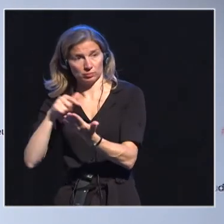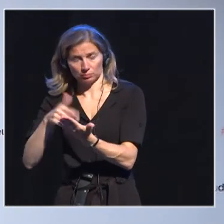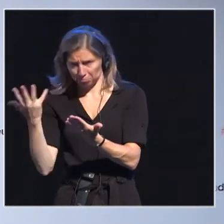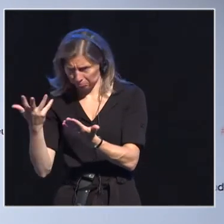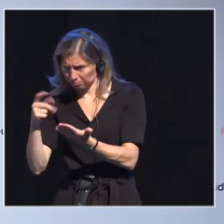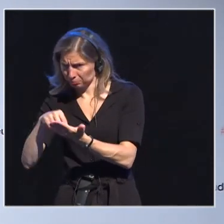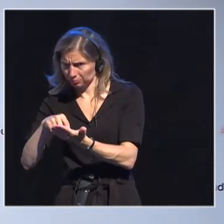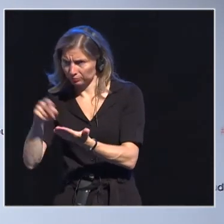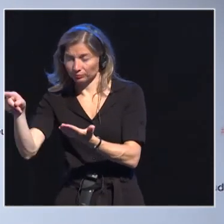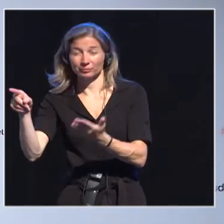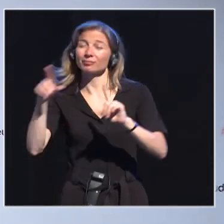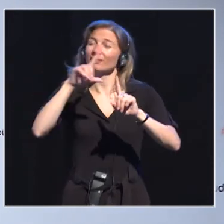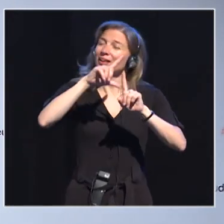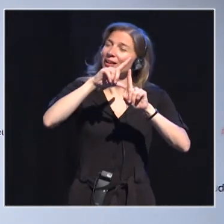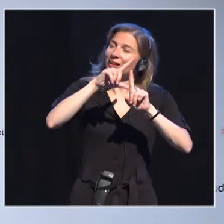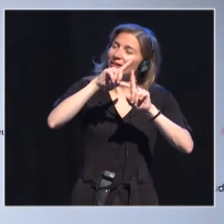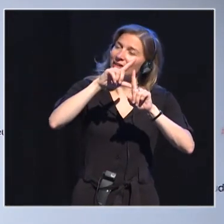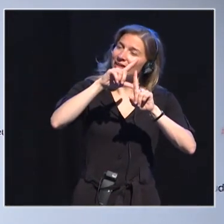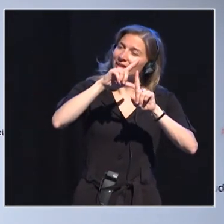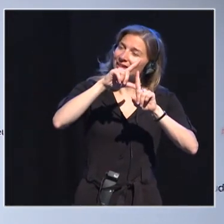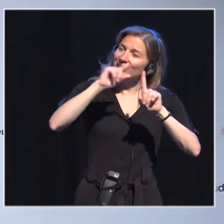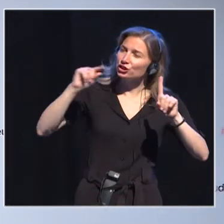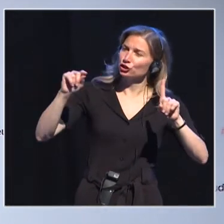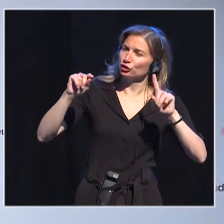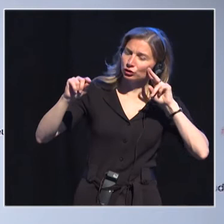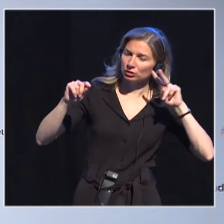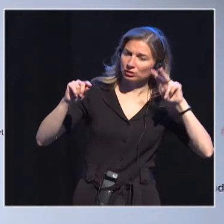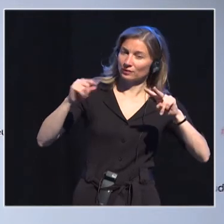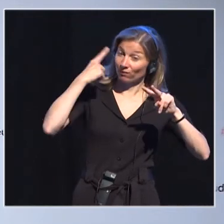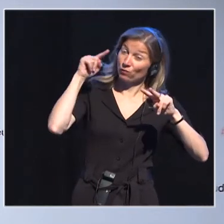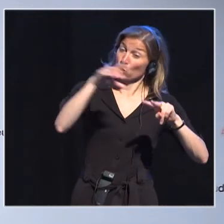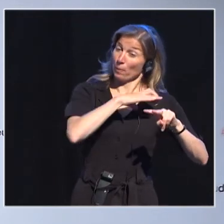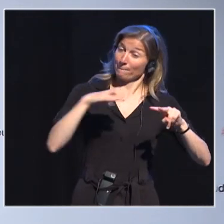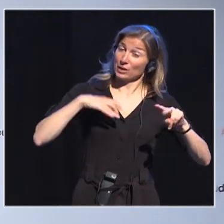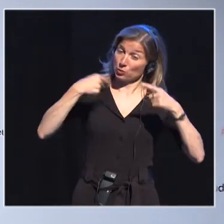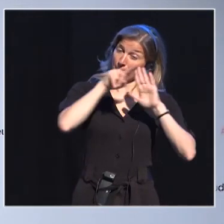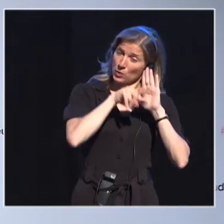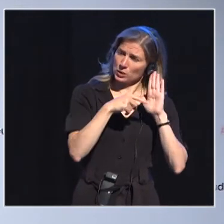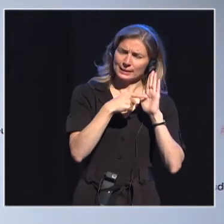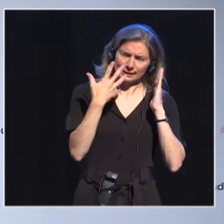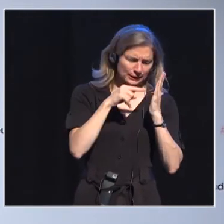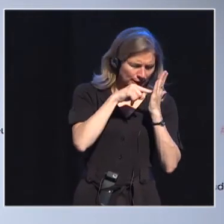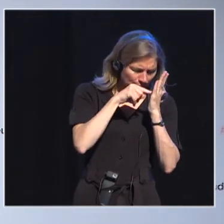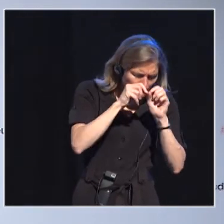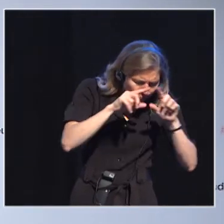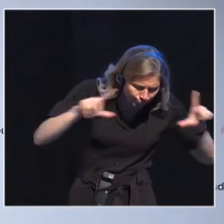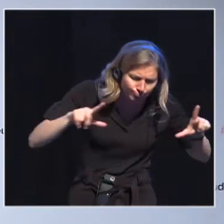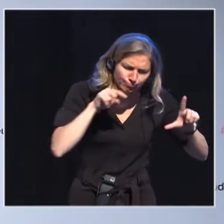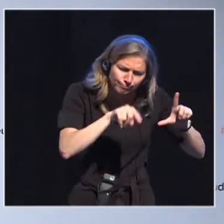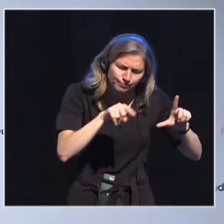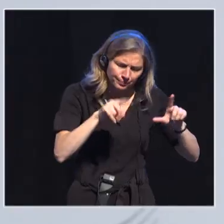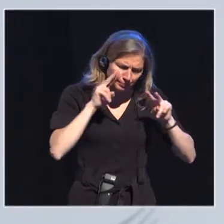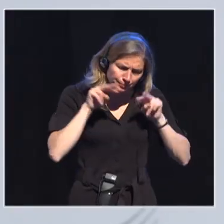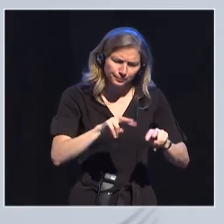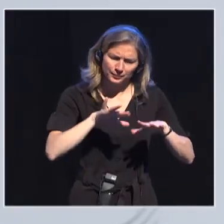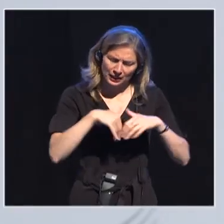the digital dimension in the Commission's policy, and all that is good. Of course,